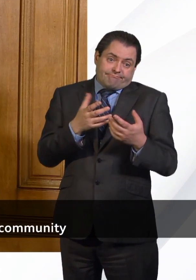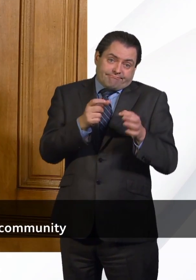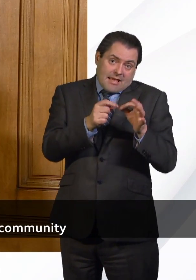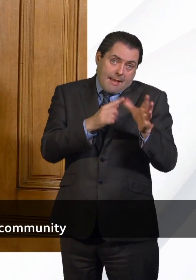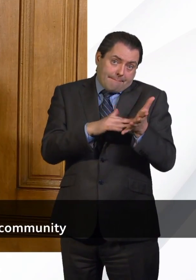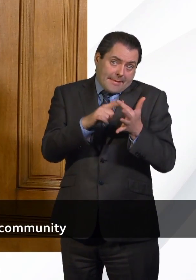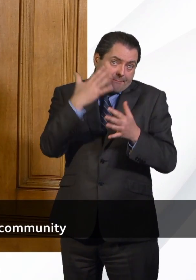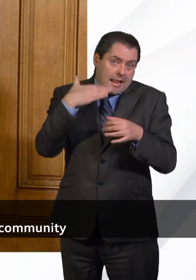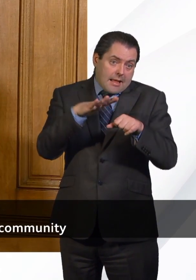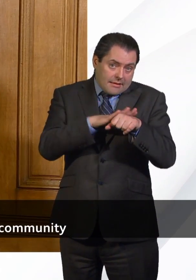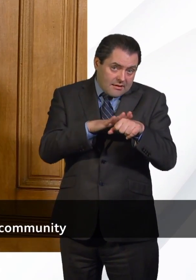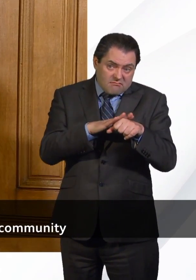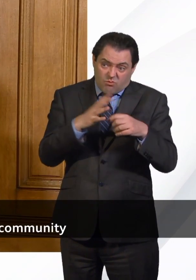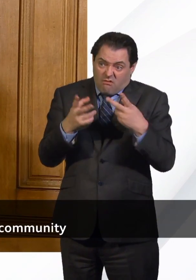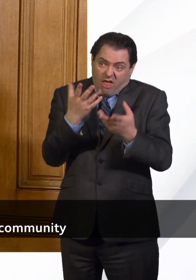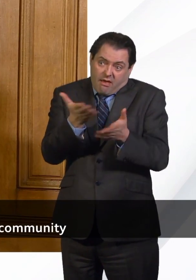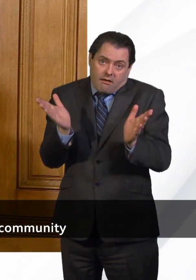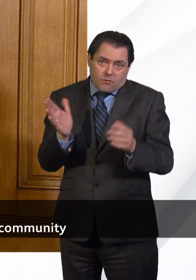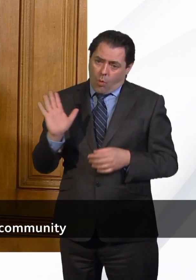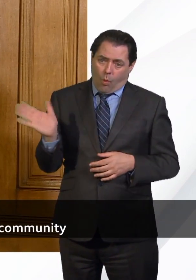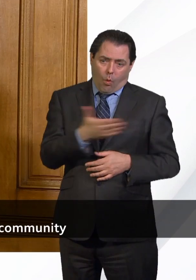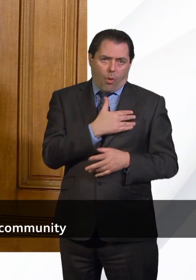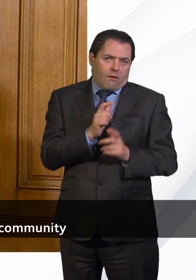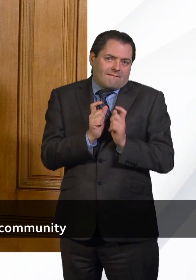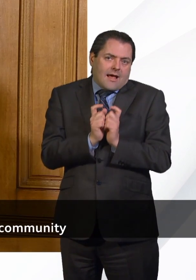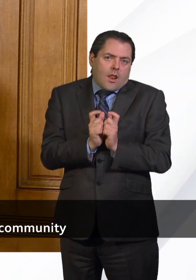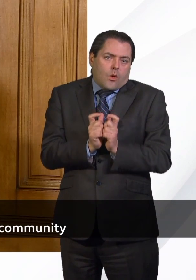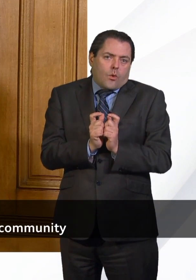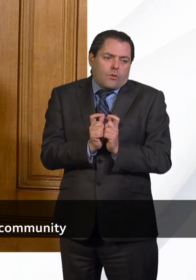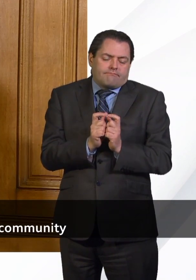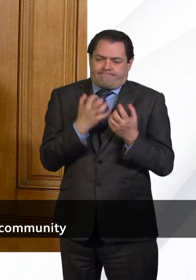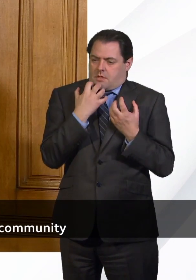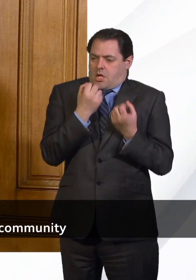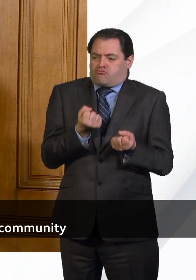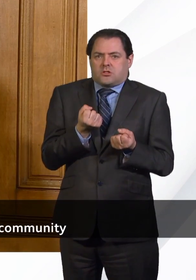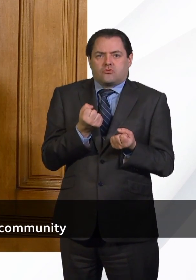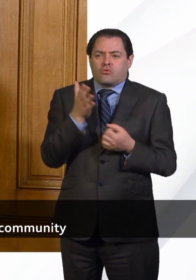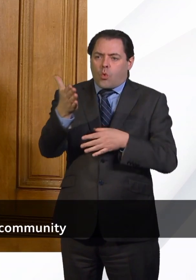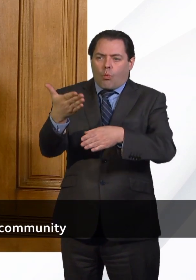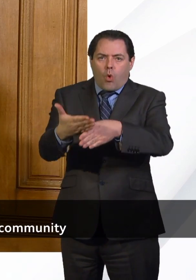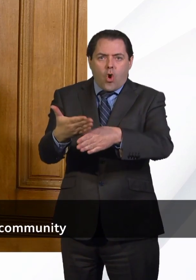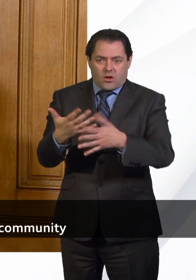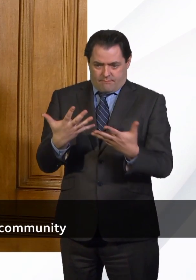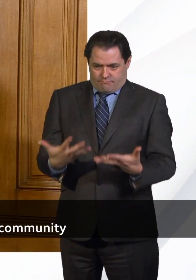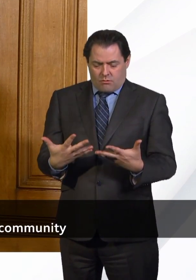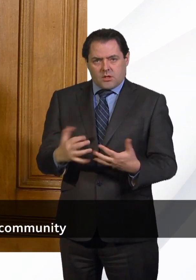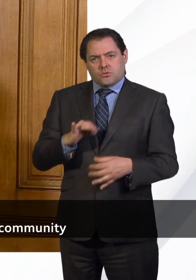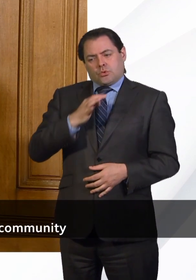or otherwise. It doesn't change the fact that it takes courage to work in the NHS at a time like